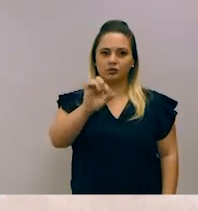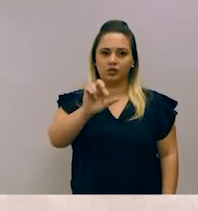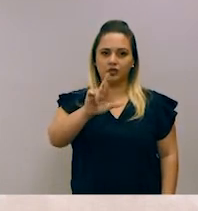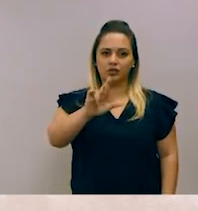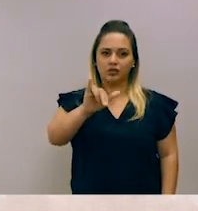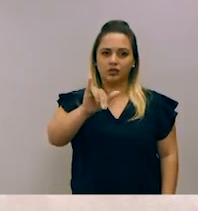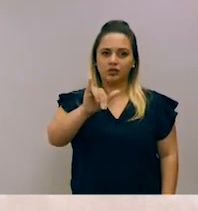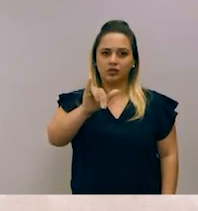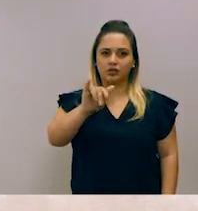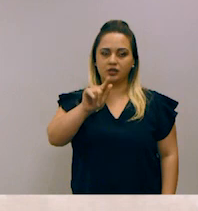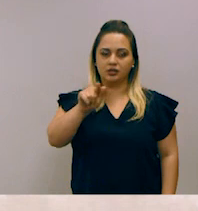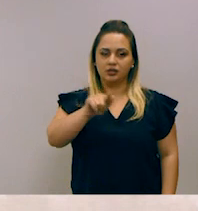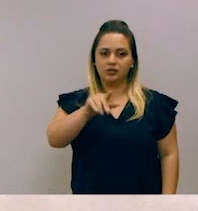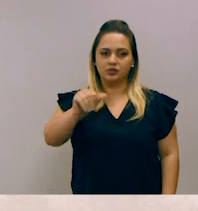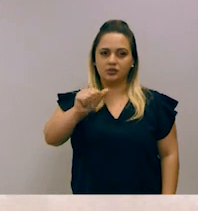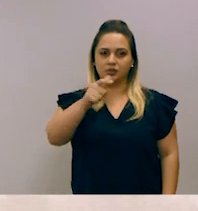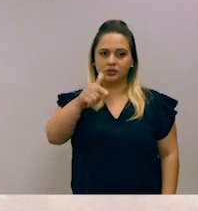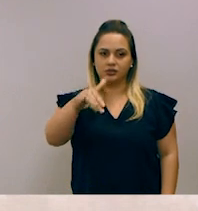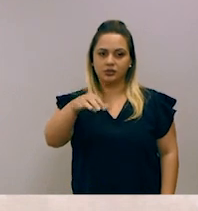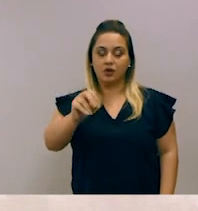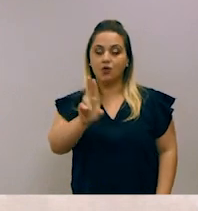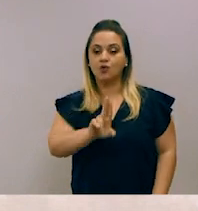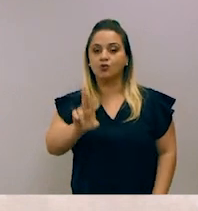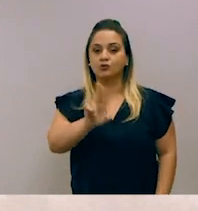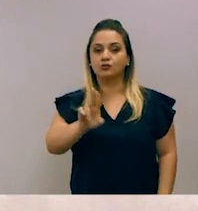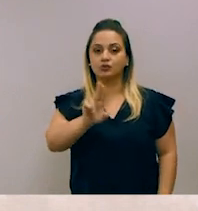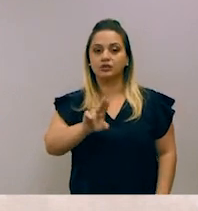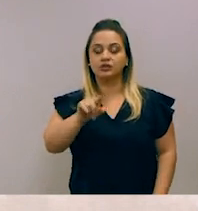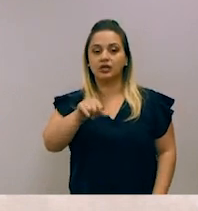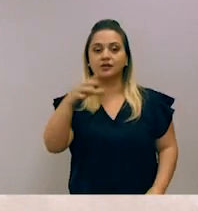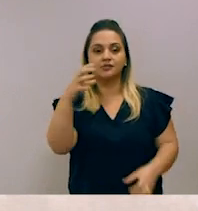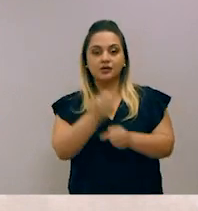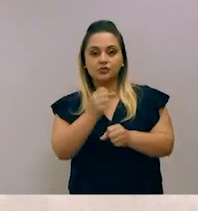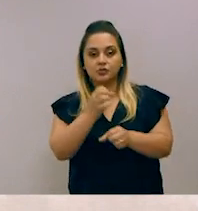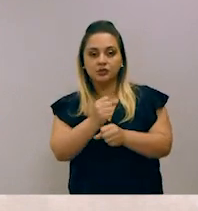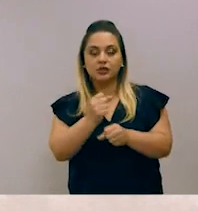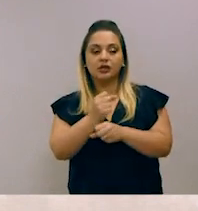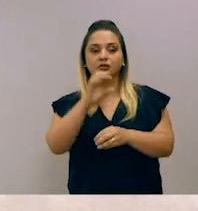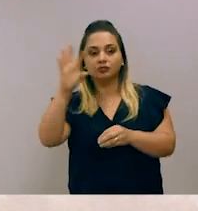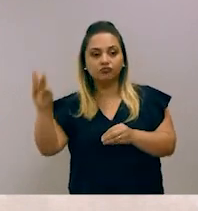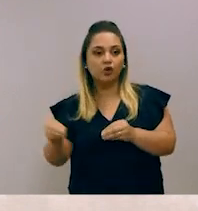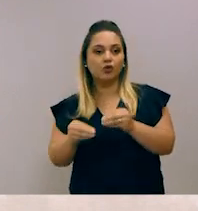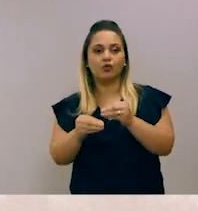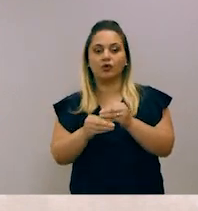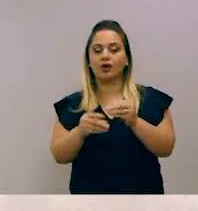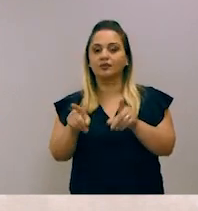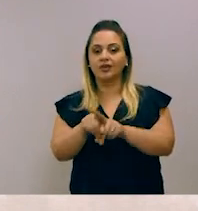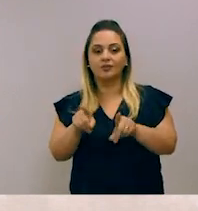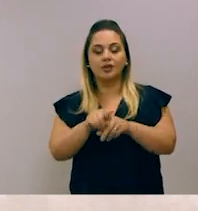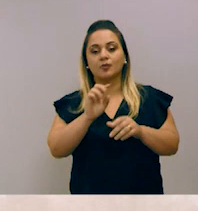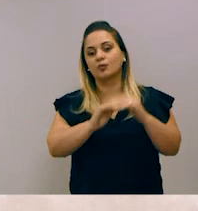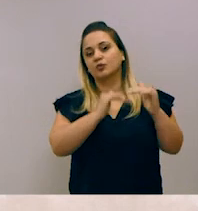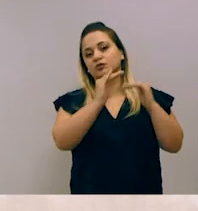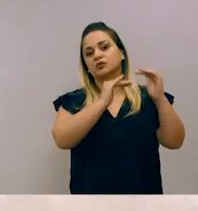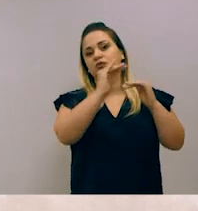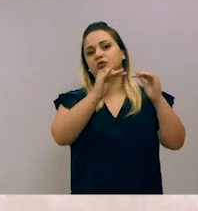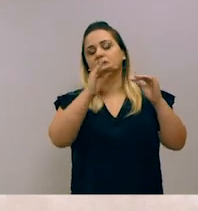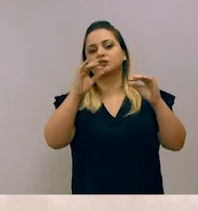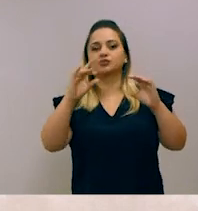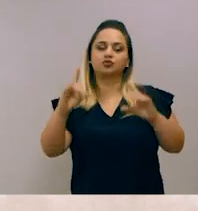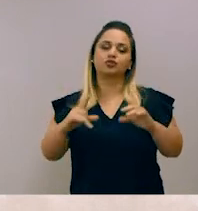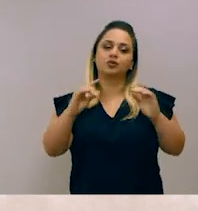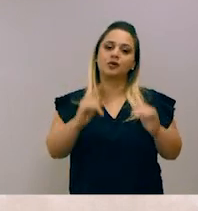that was given to us via the natural language processing. Use these results as input